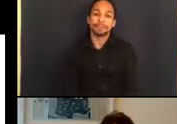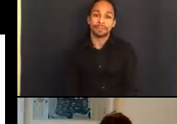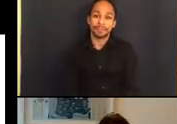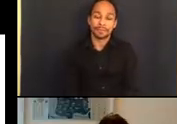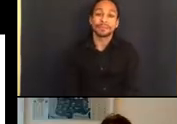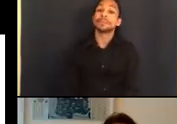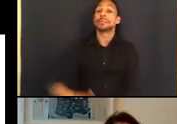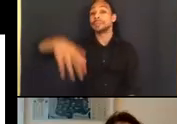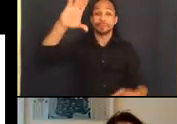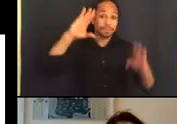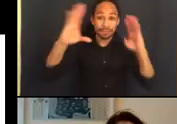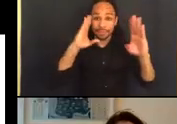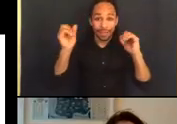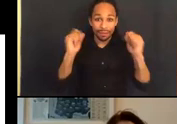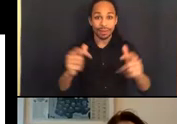Hi, everyone.